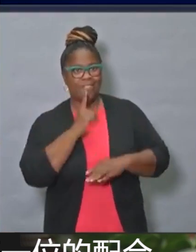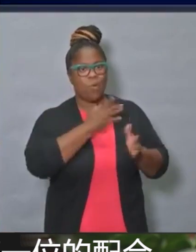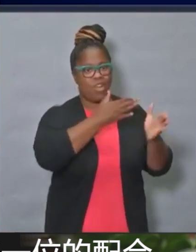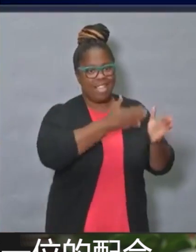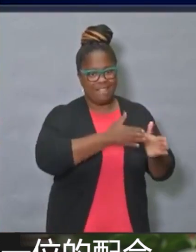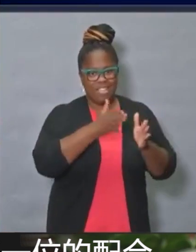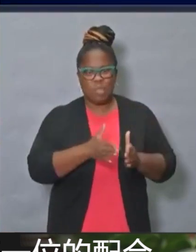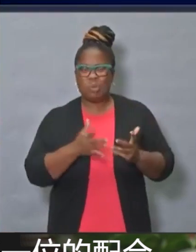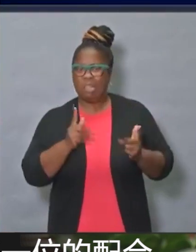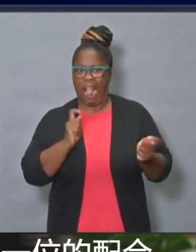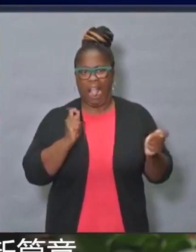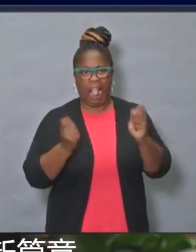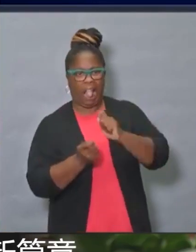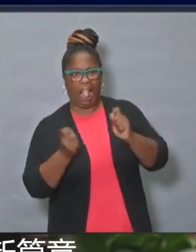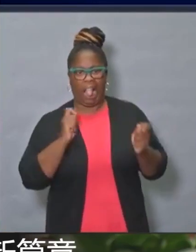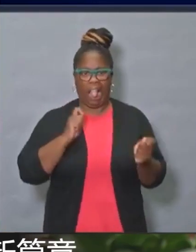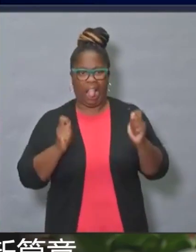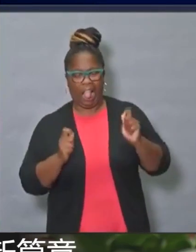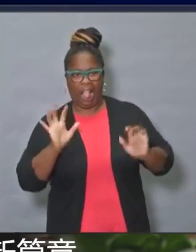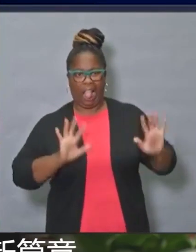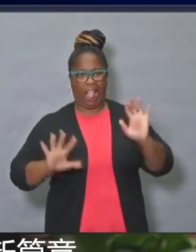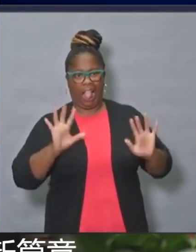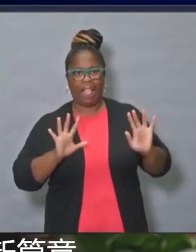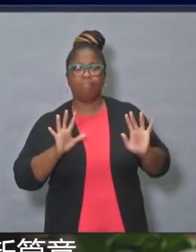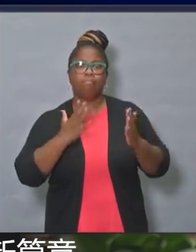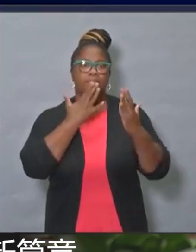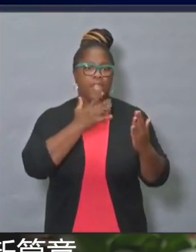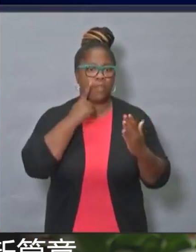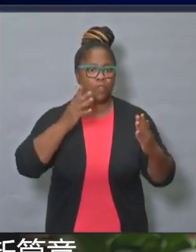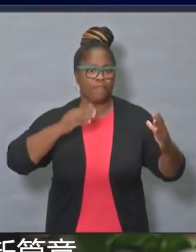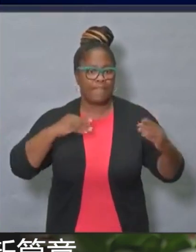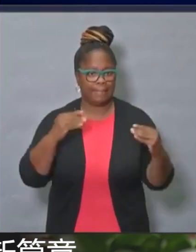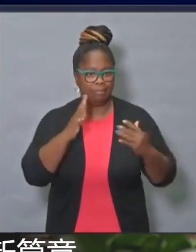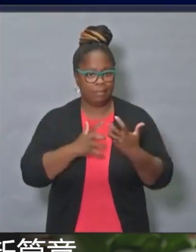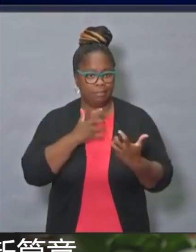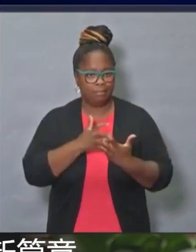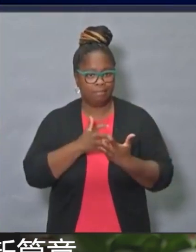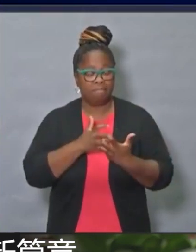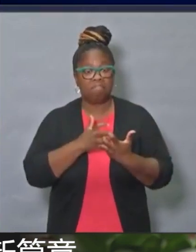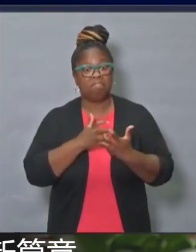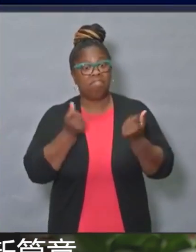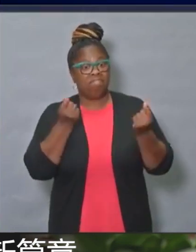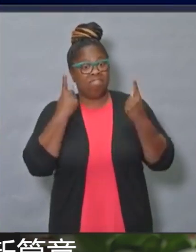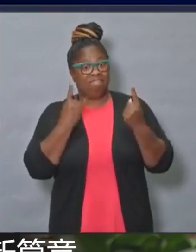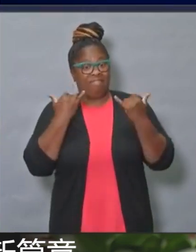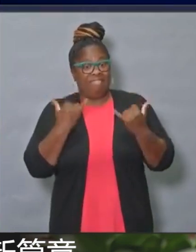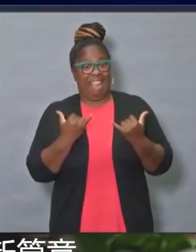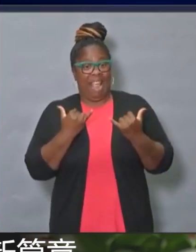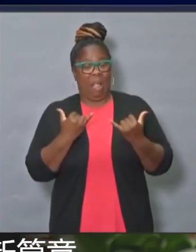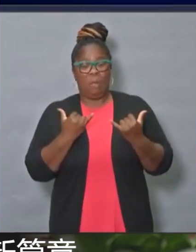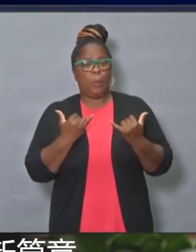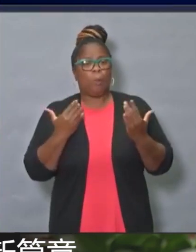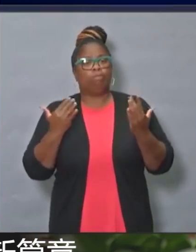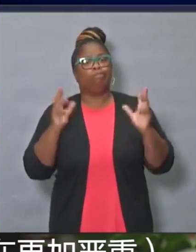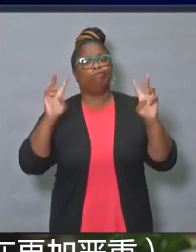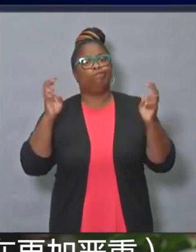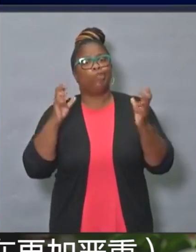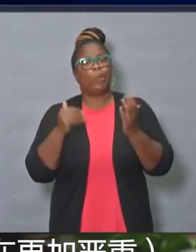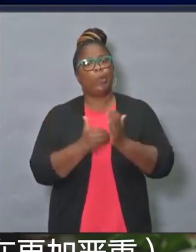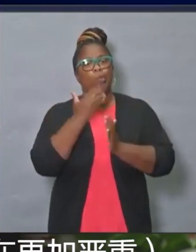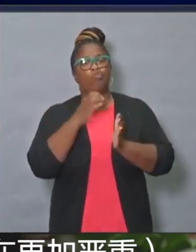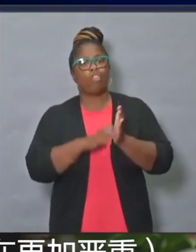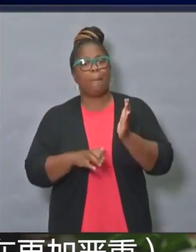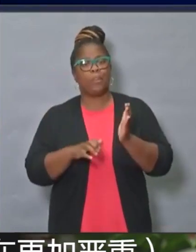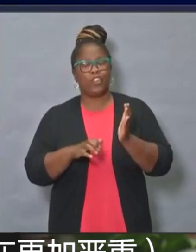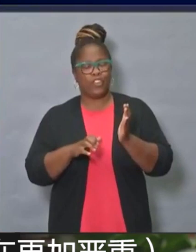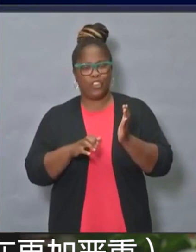appreciate the flexibility as well. I do want to remind us that we are in a new chapter of our response. And